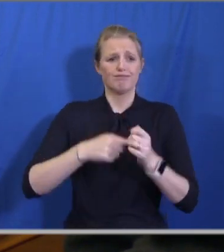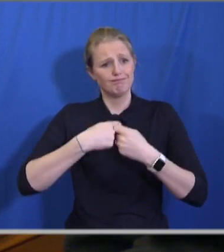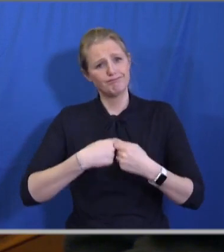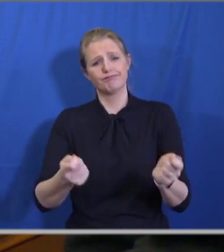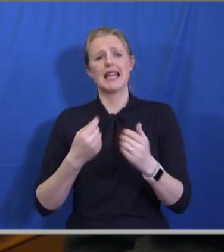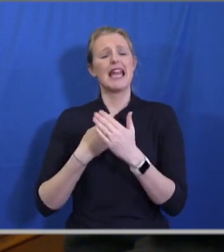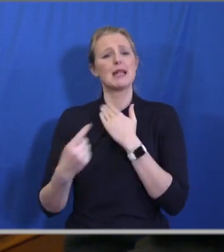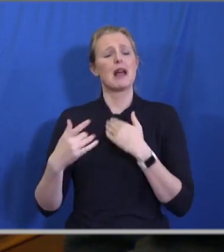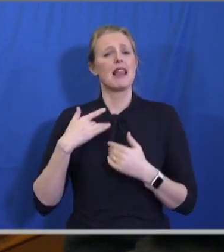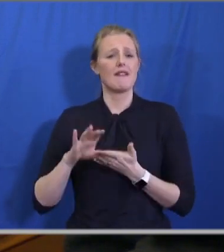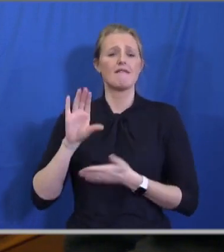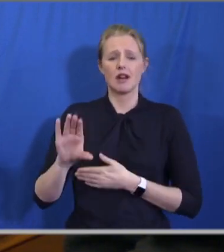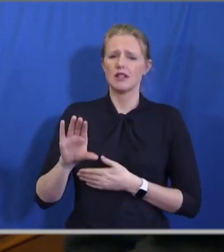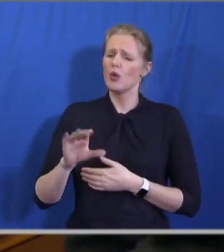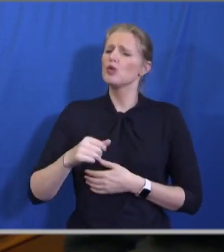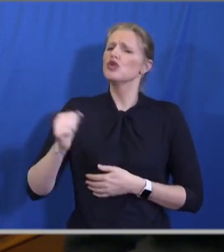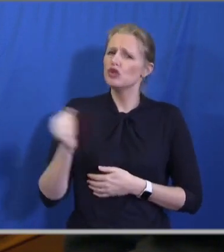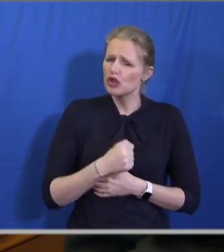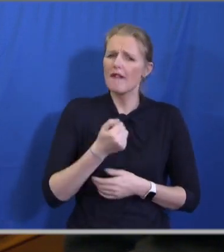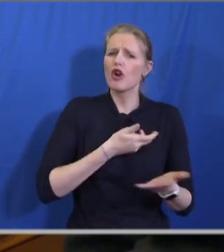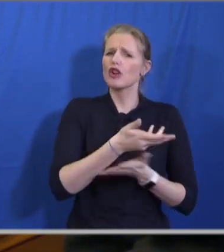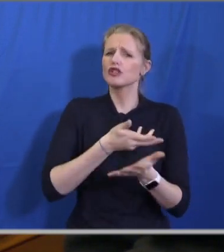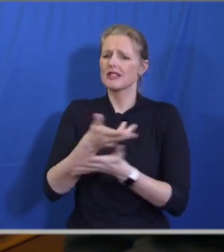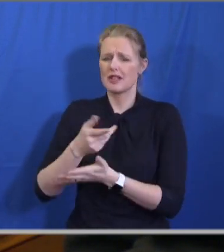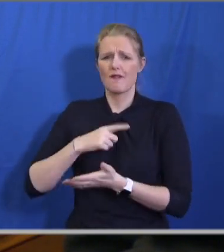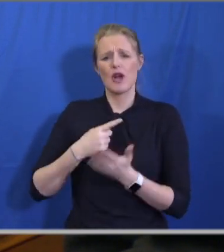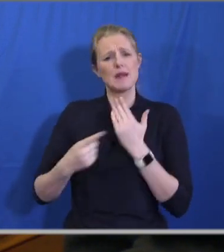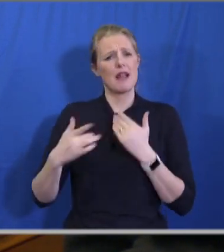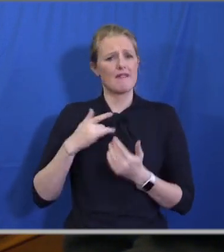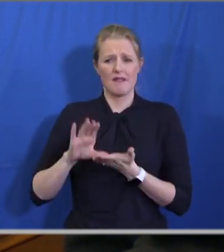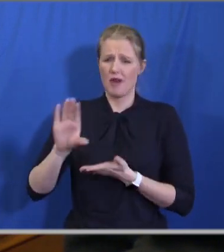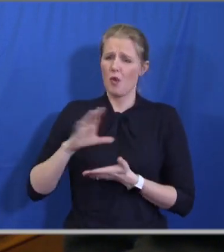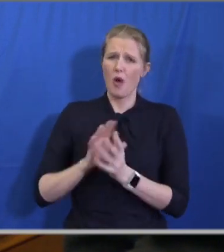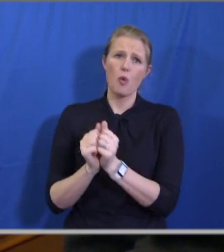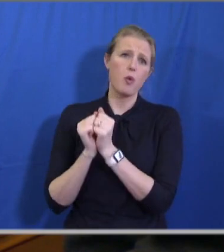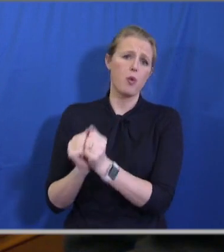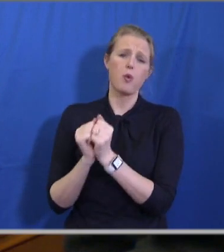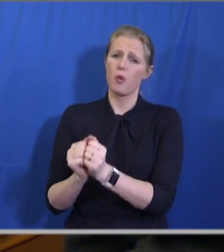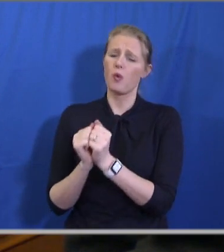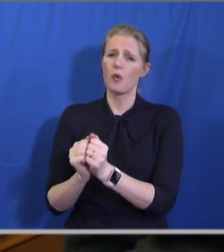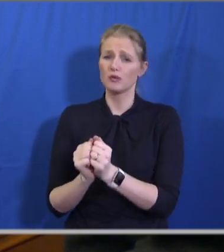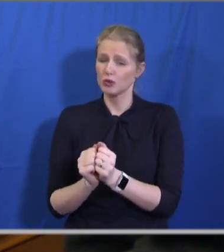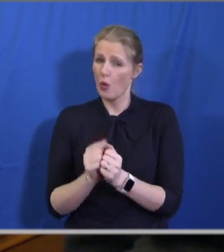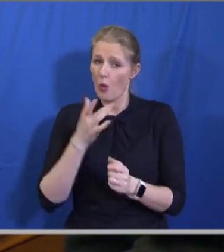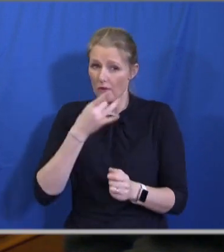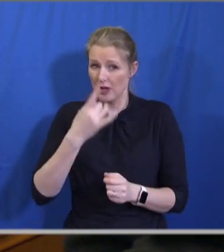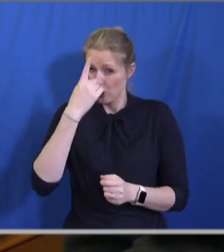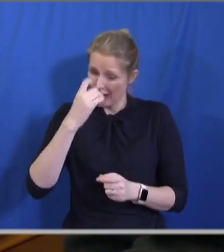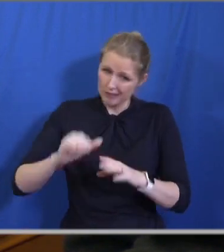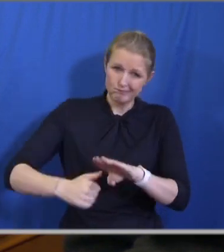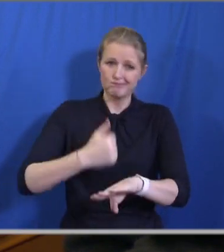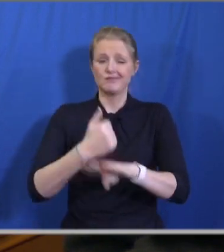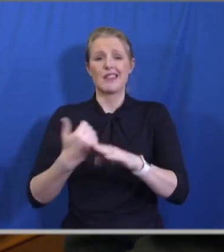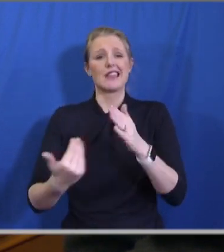Living Fund before the end of this term. I trust we can maybe try and work towards that.